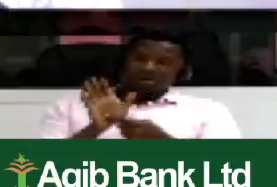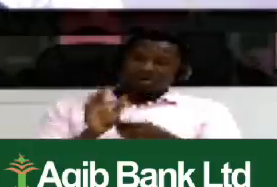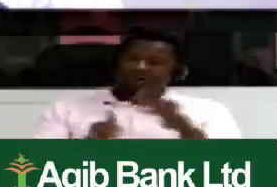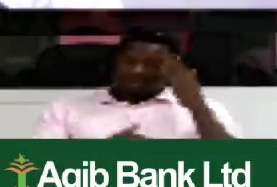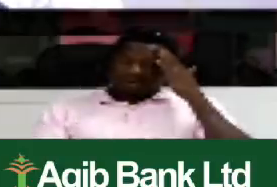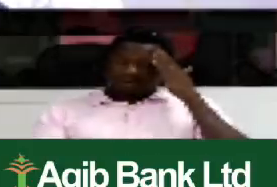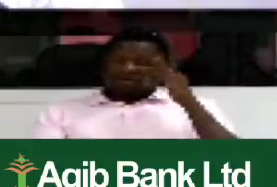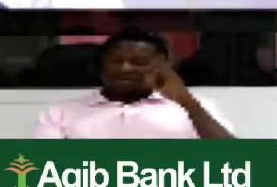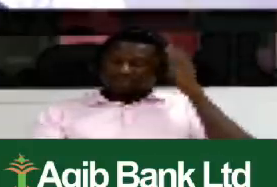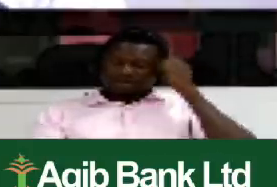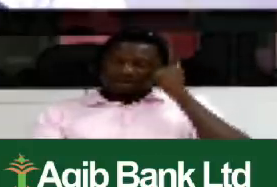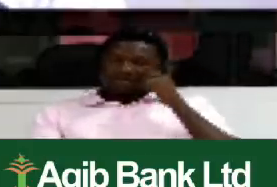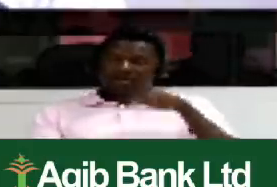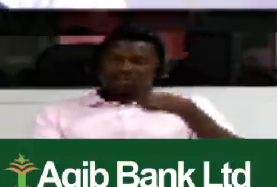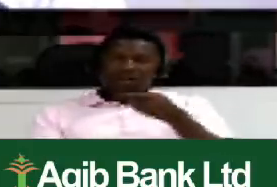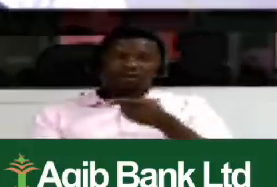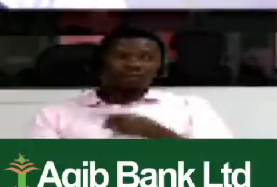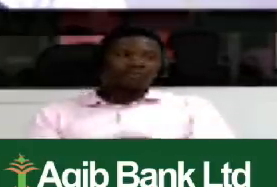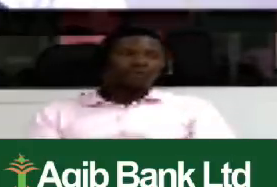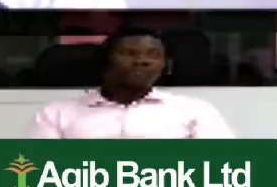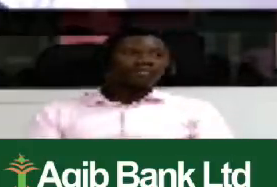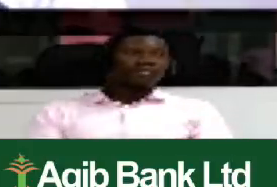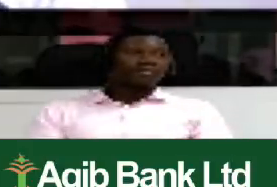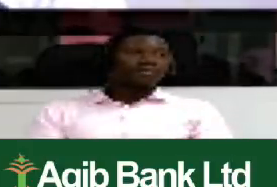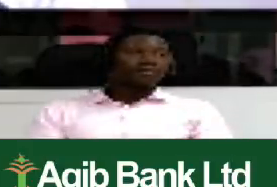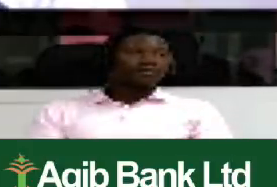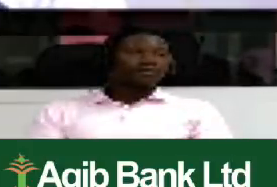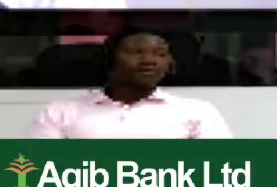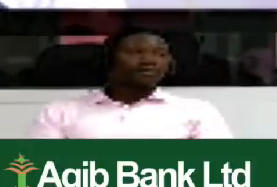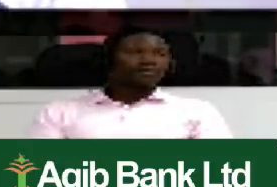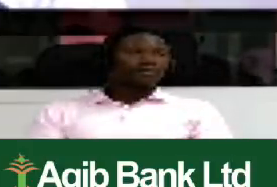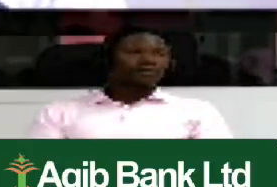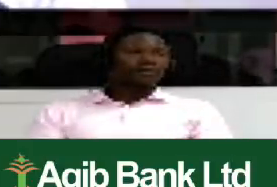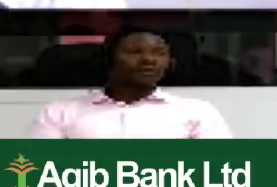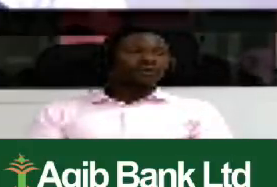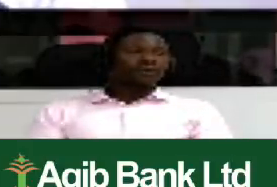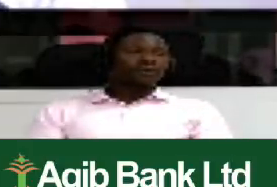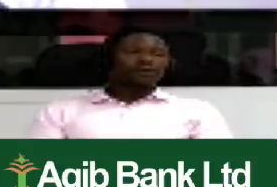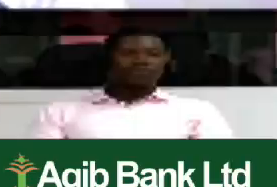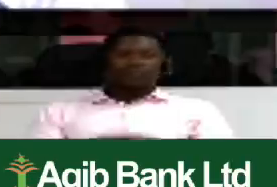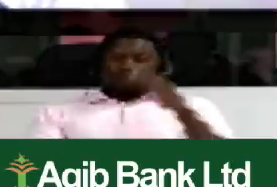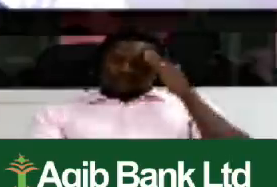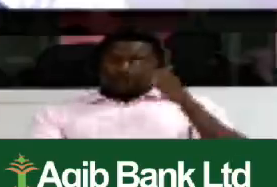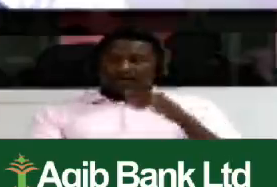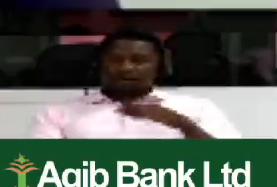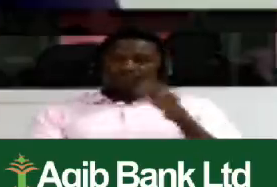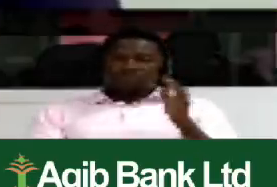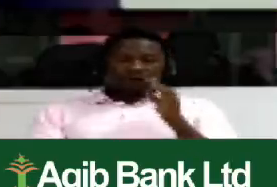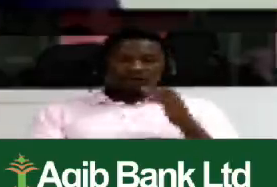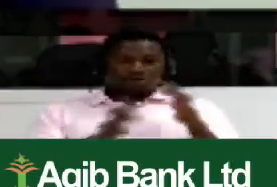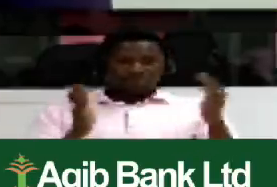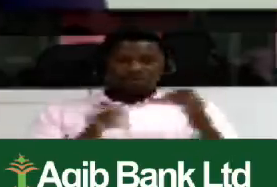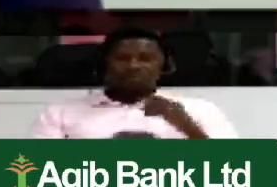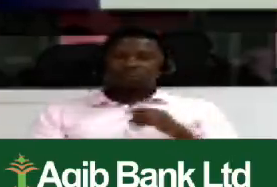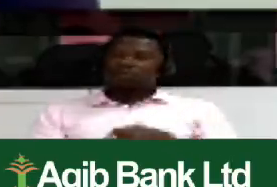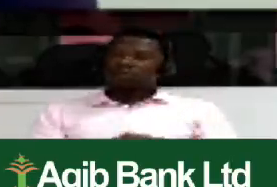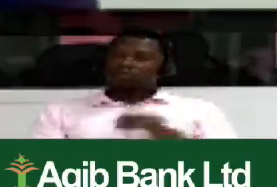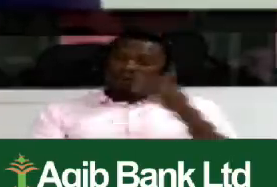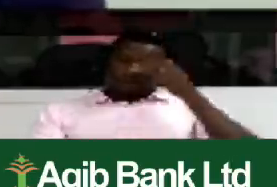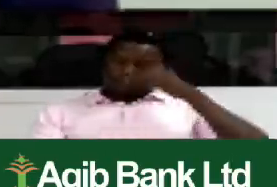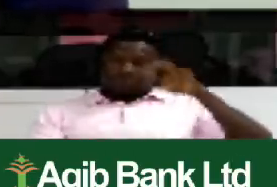what I made to understand after that. Thank you very much. Commissioner Kinte.